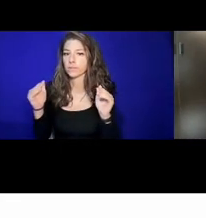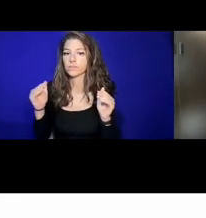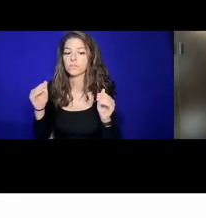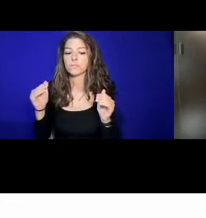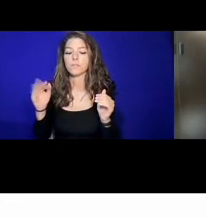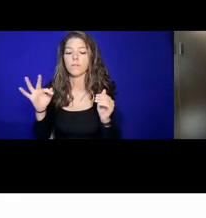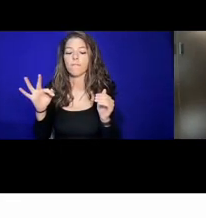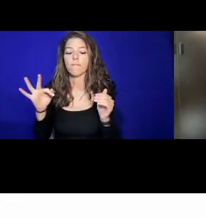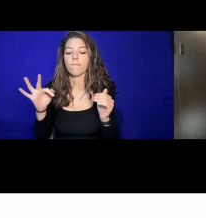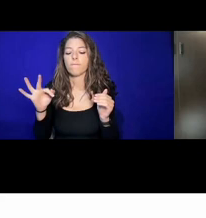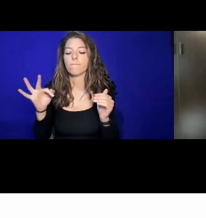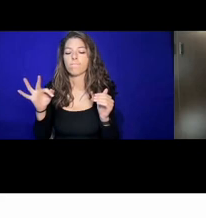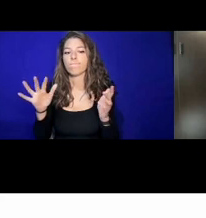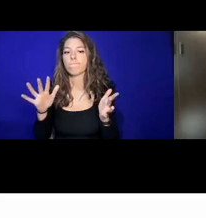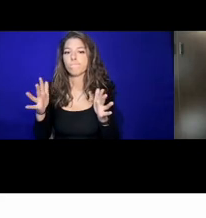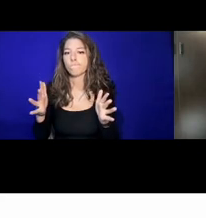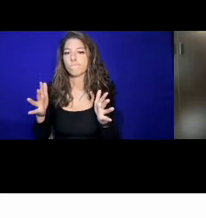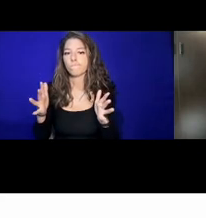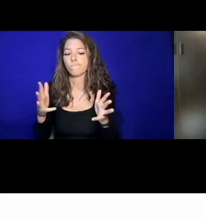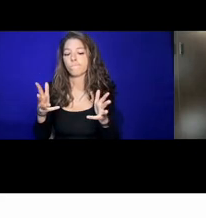of